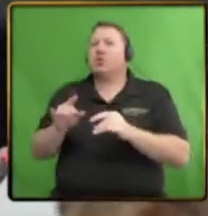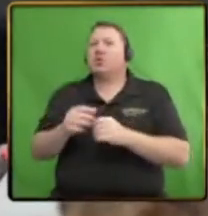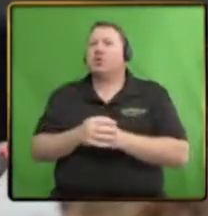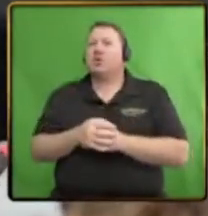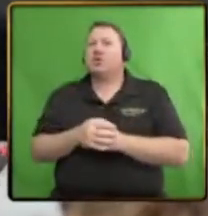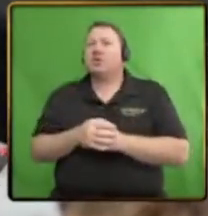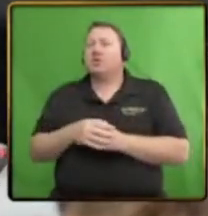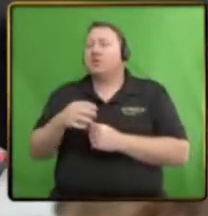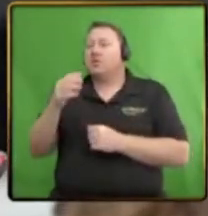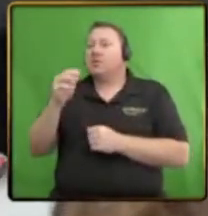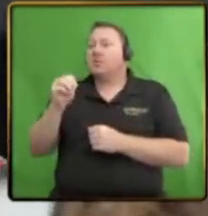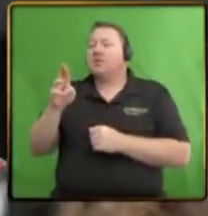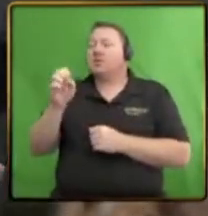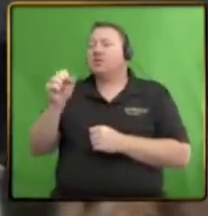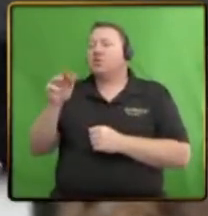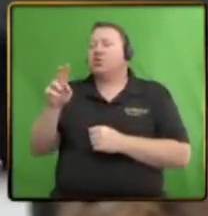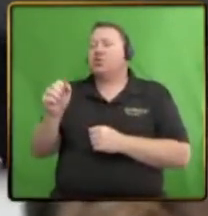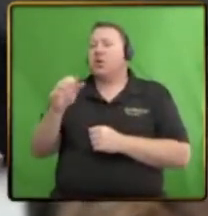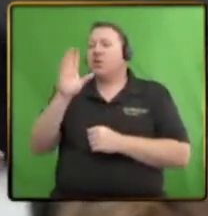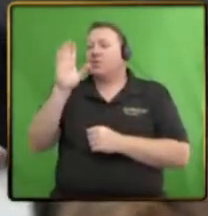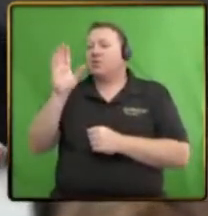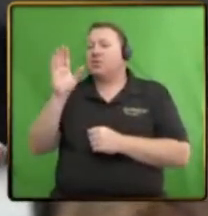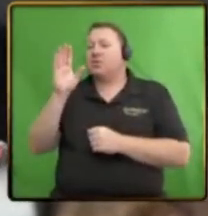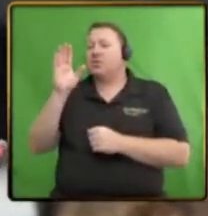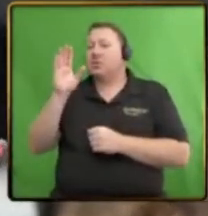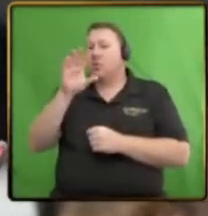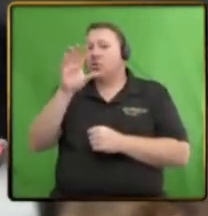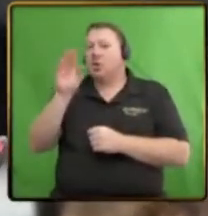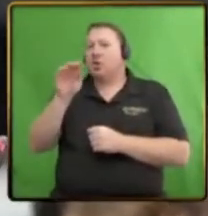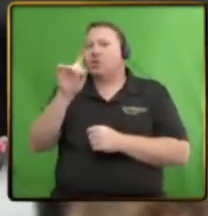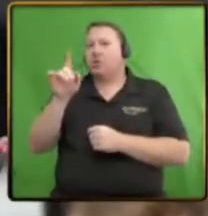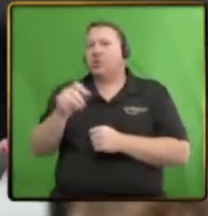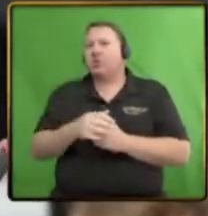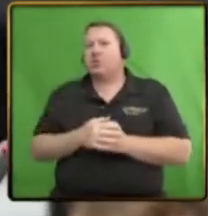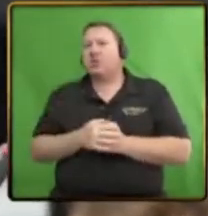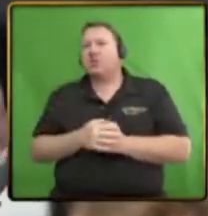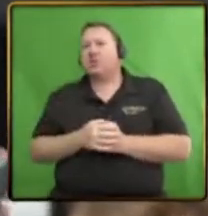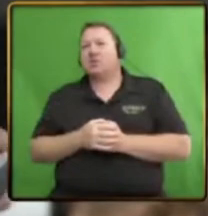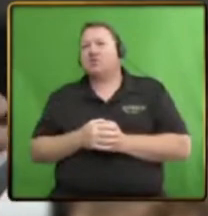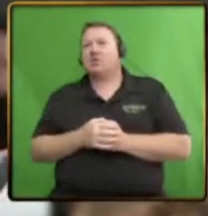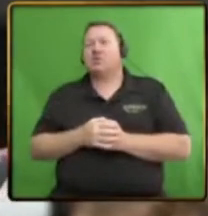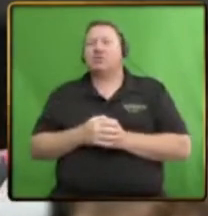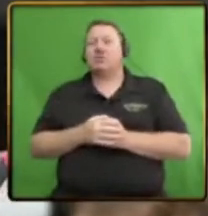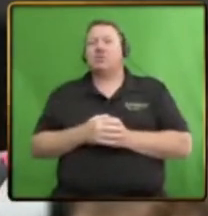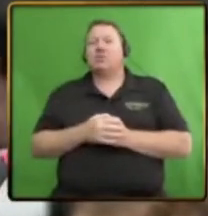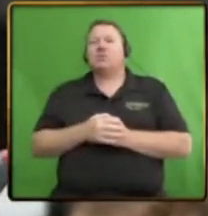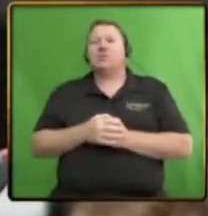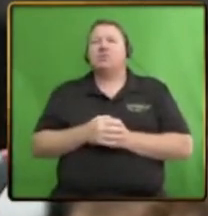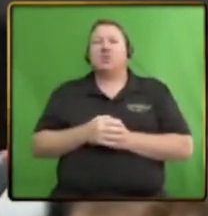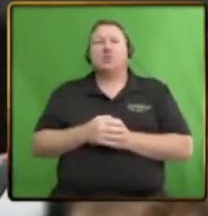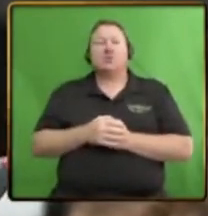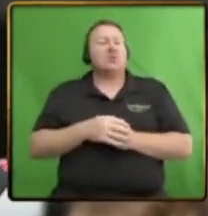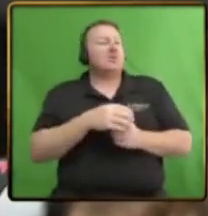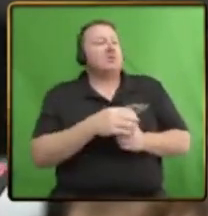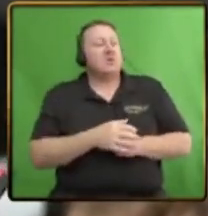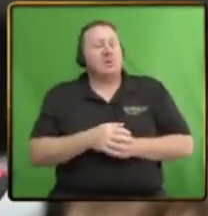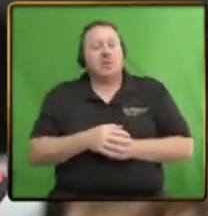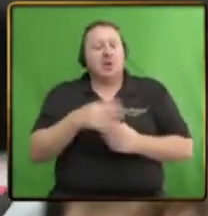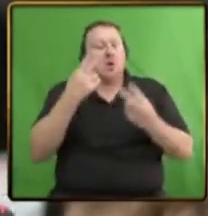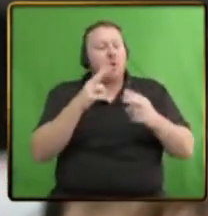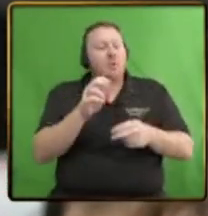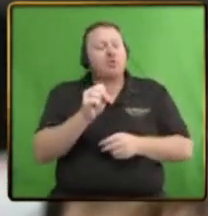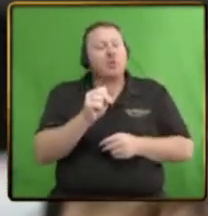Mr. Swart can take a question, because he convicts that there is no finding of genocide against Israel. So I want to check Swart, if he can take a